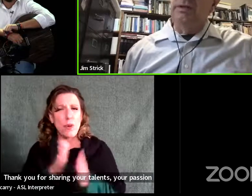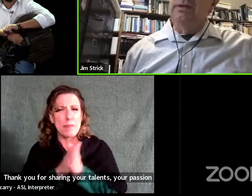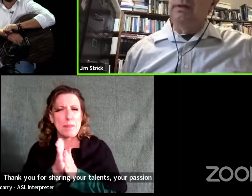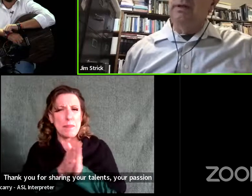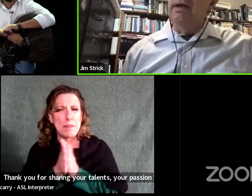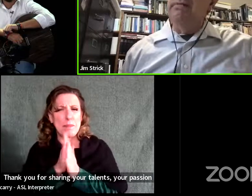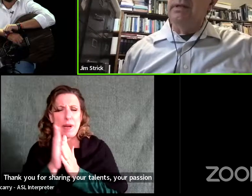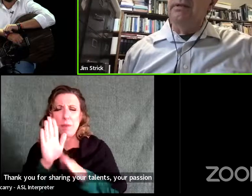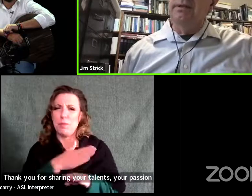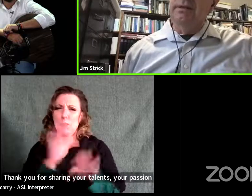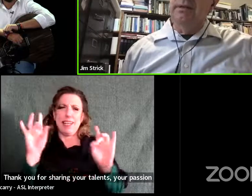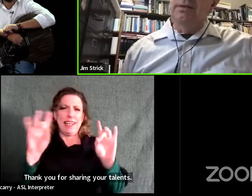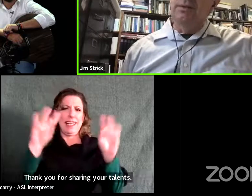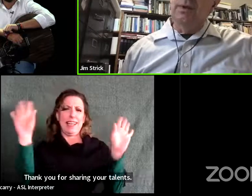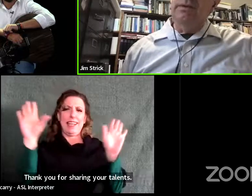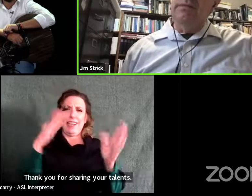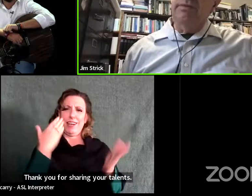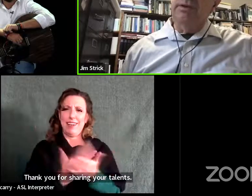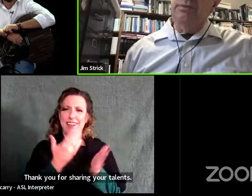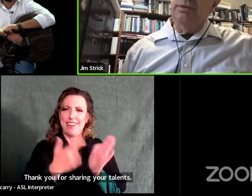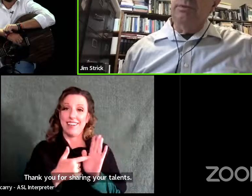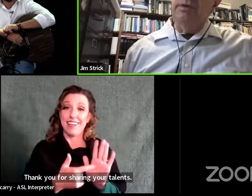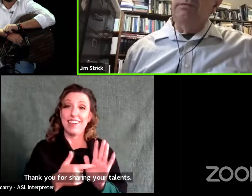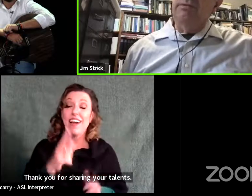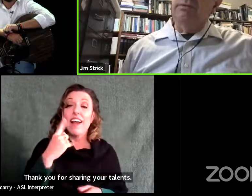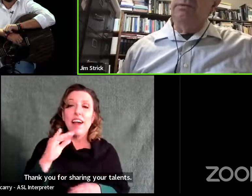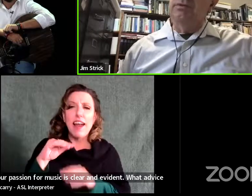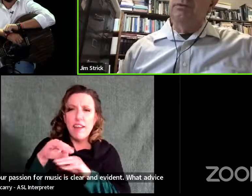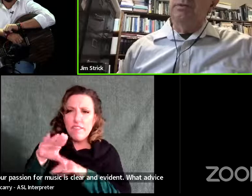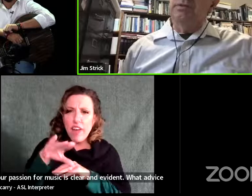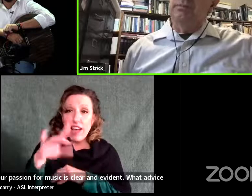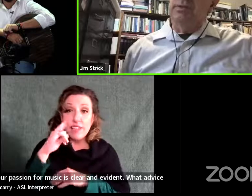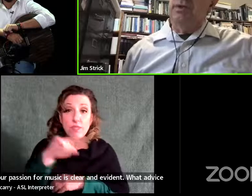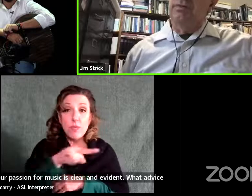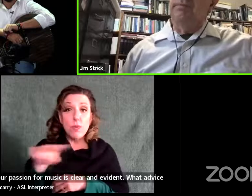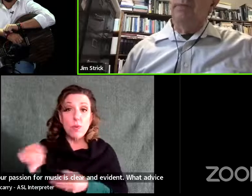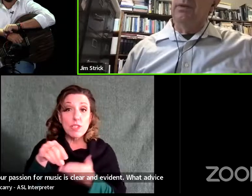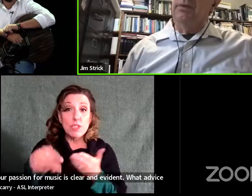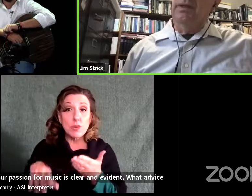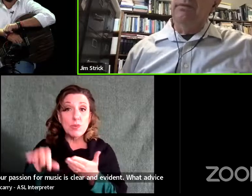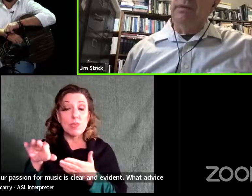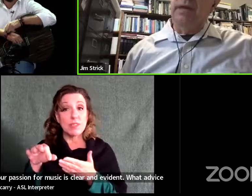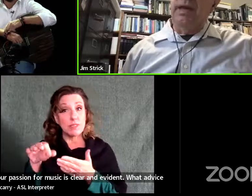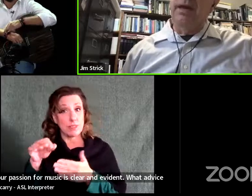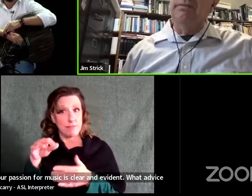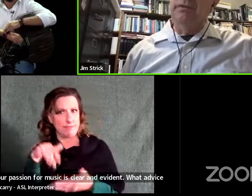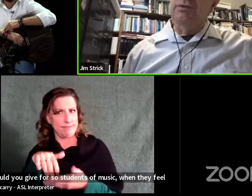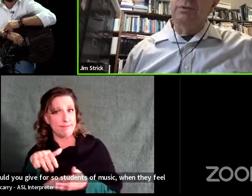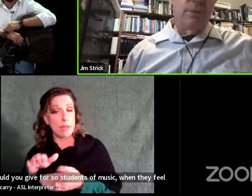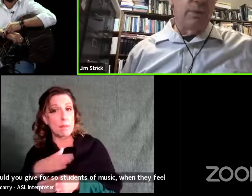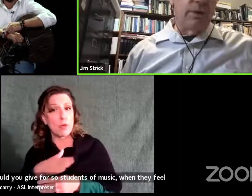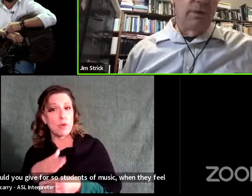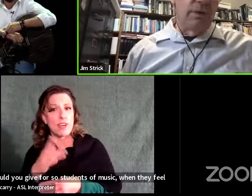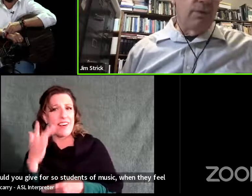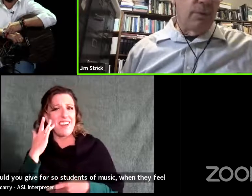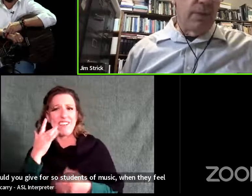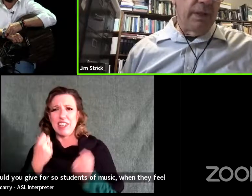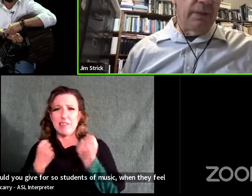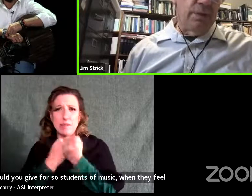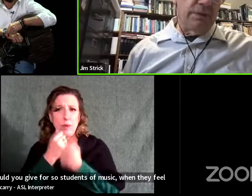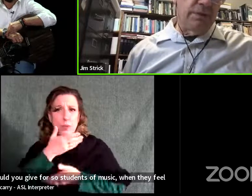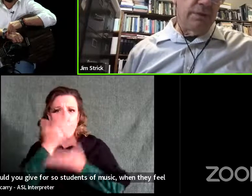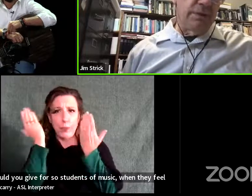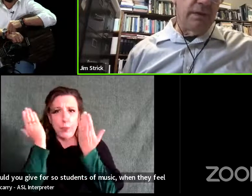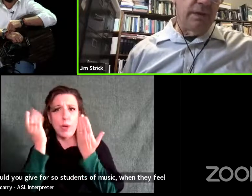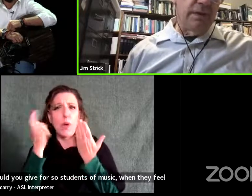is clear and evident. What advice would you give for students of music when they feel they have no support or when